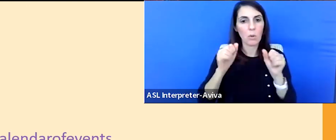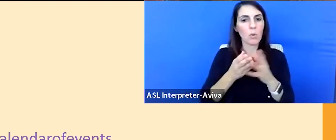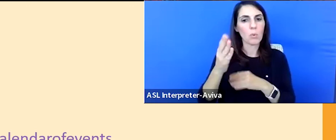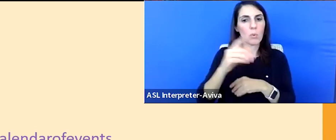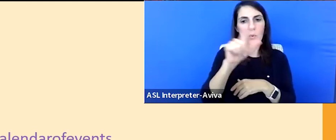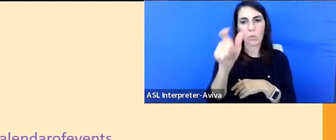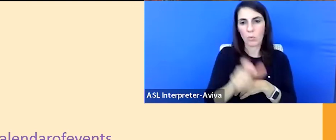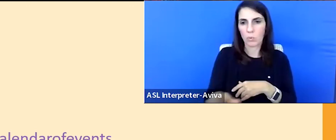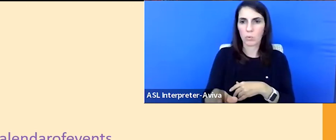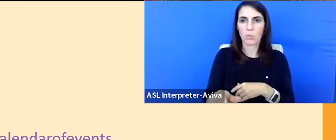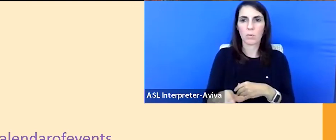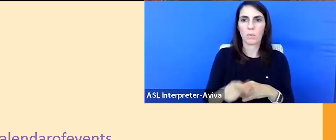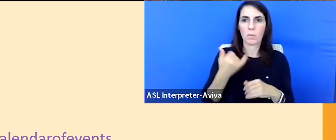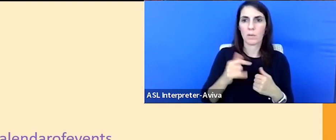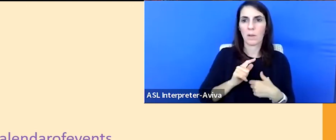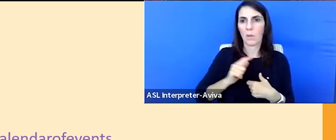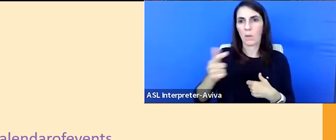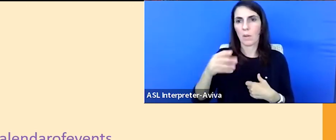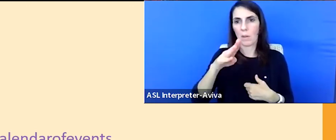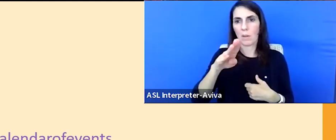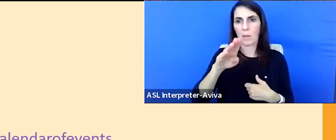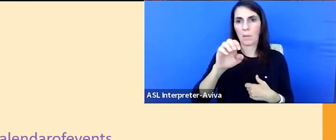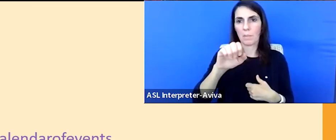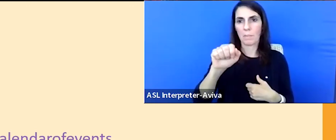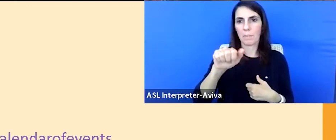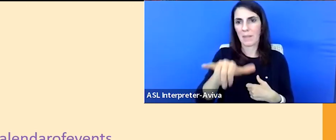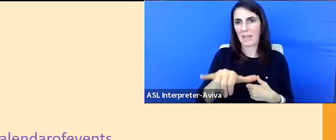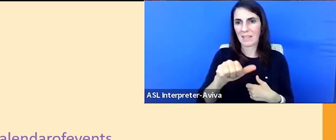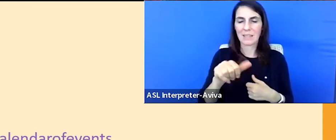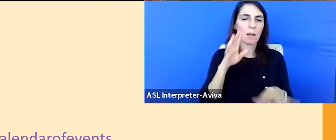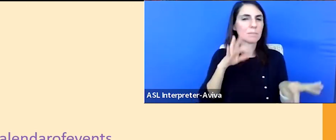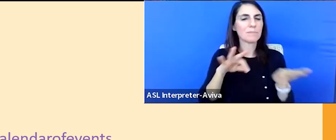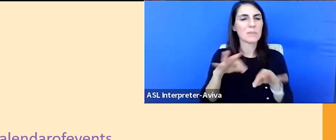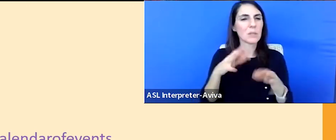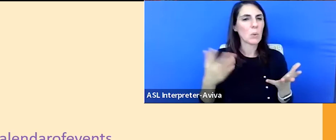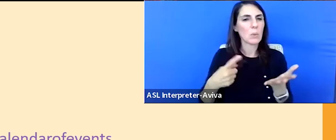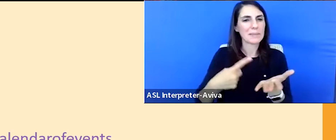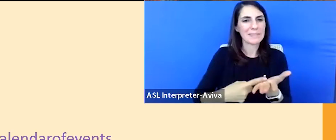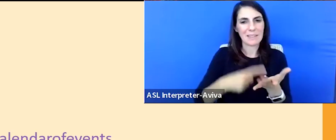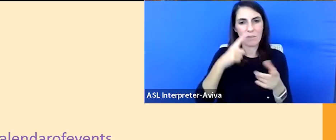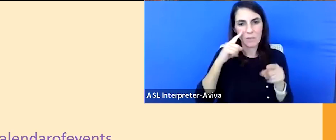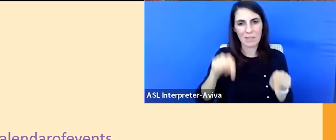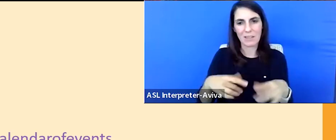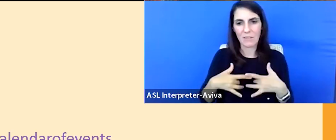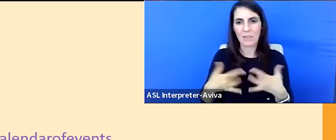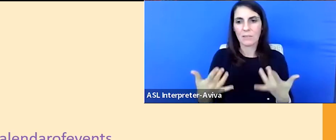And I'll pass it over to Besa to give us a little more information on what she's going to be discussing during this event.